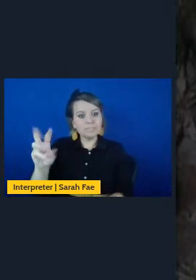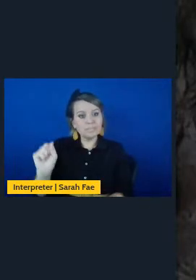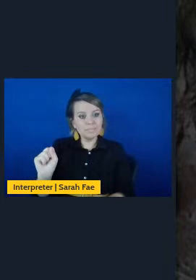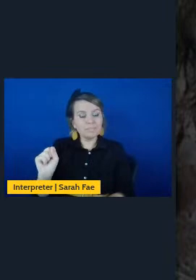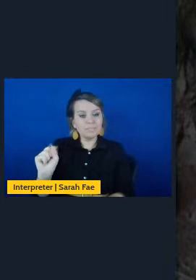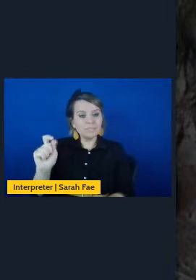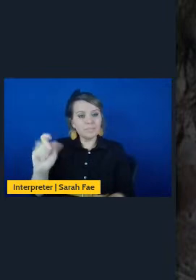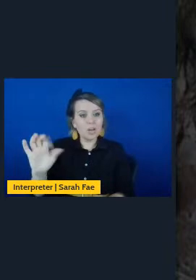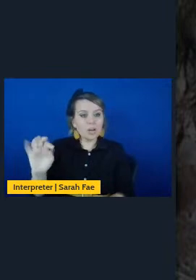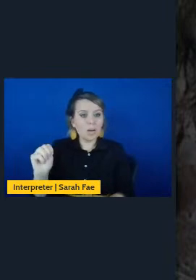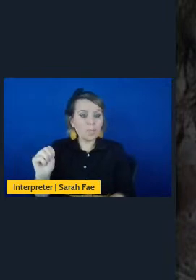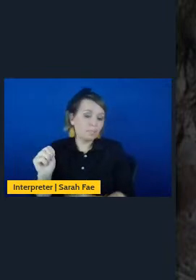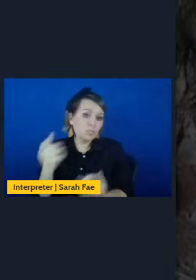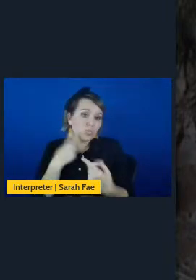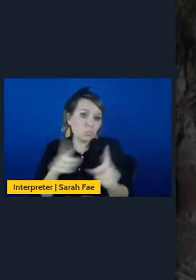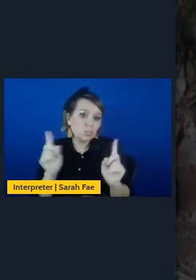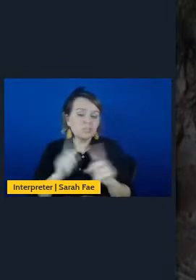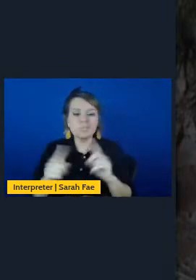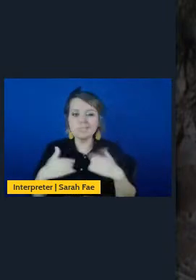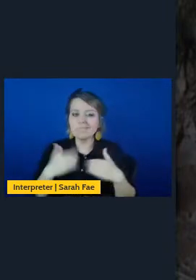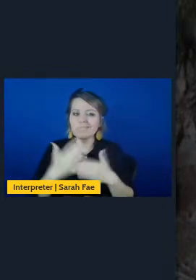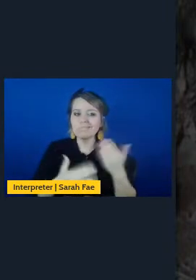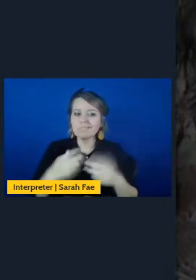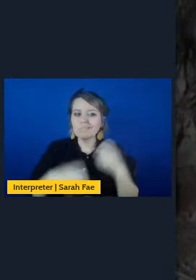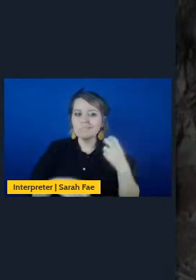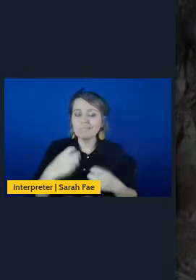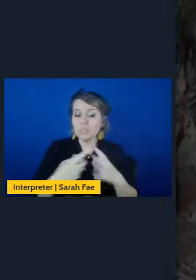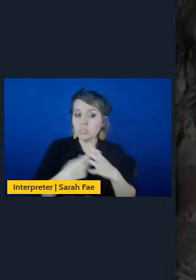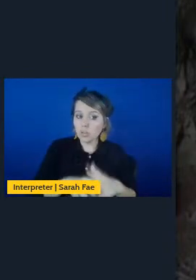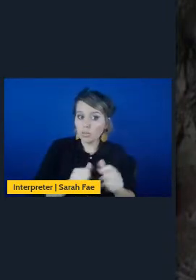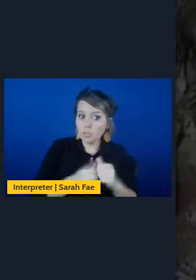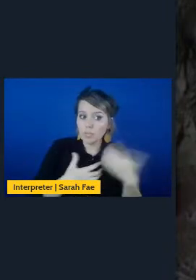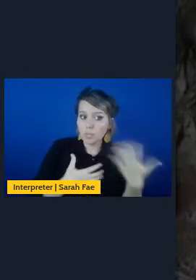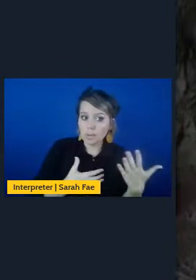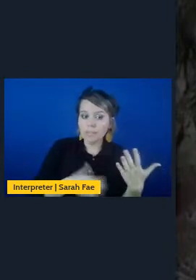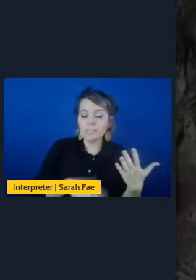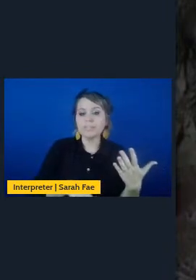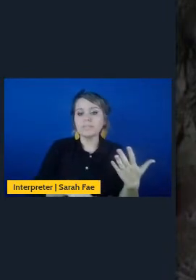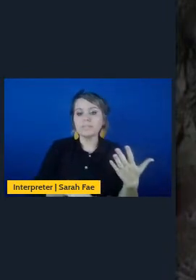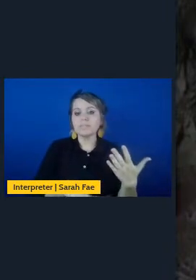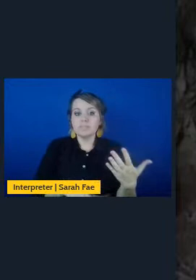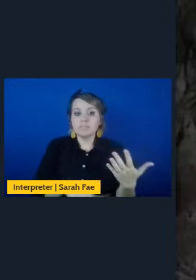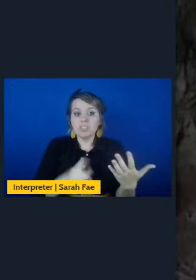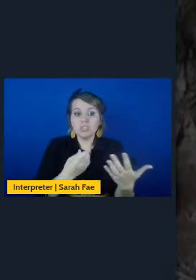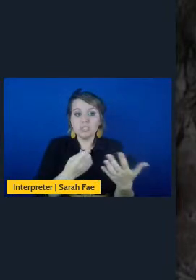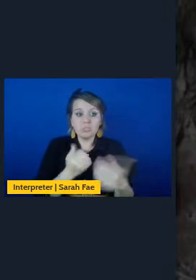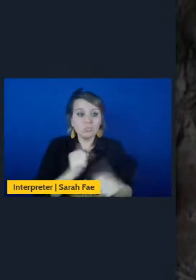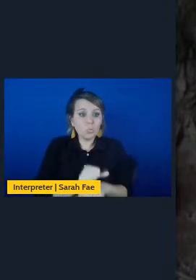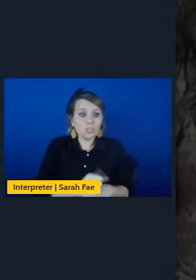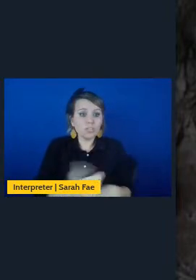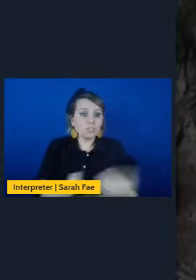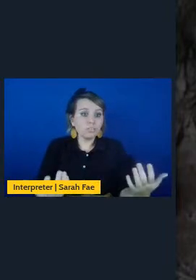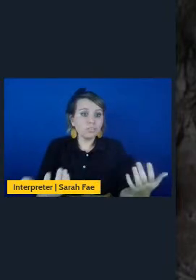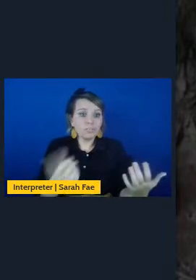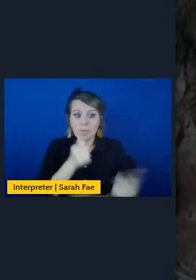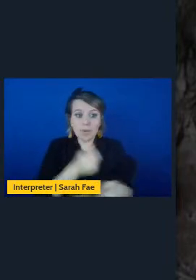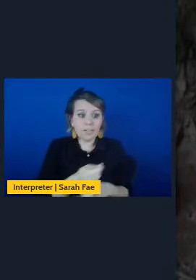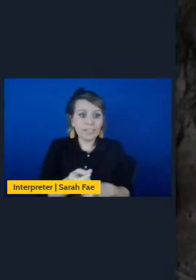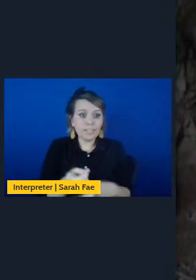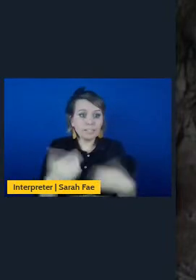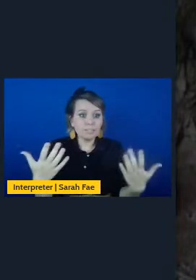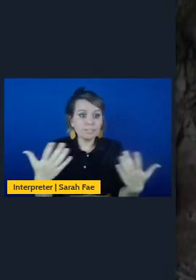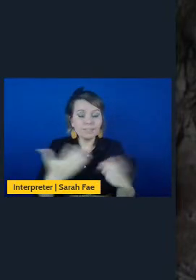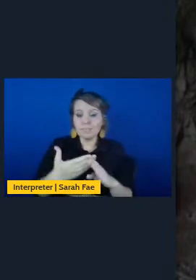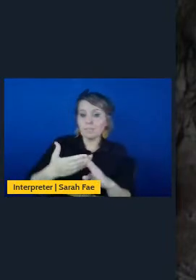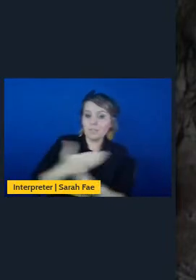works. But there are some problems with it, starting with the fact that it largely just works. I'm not kidding. Before